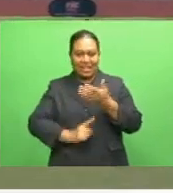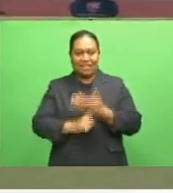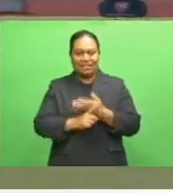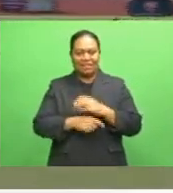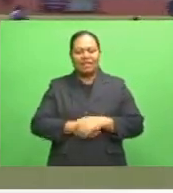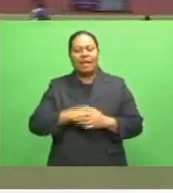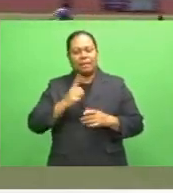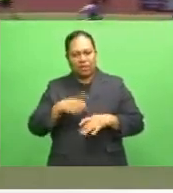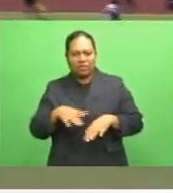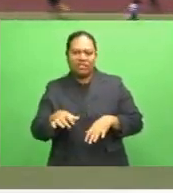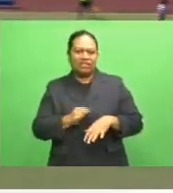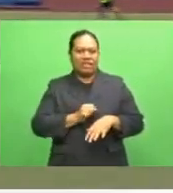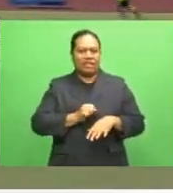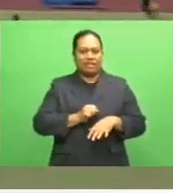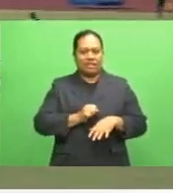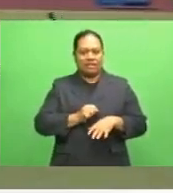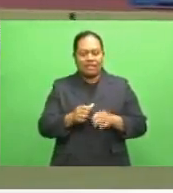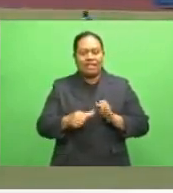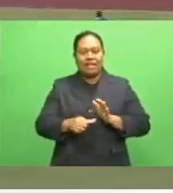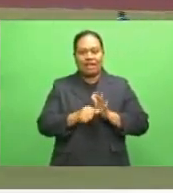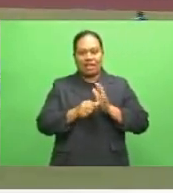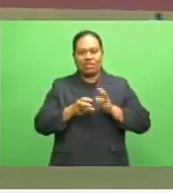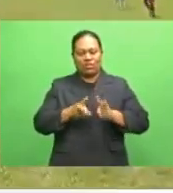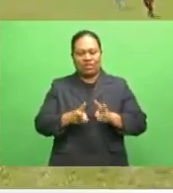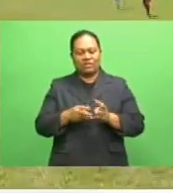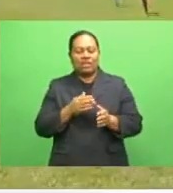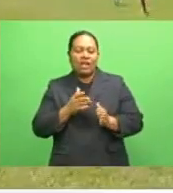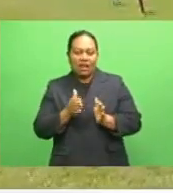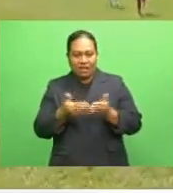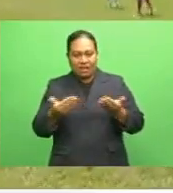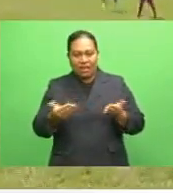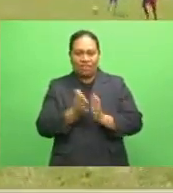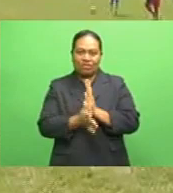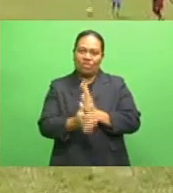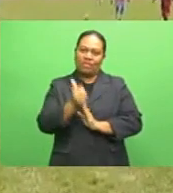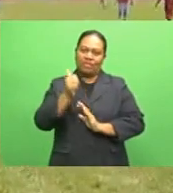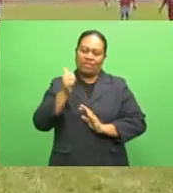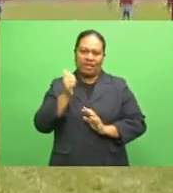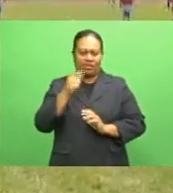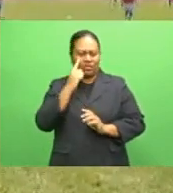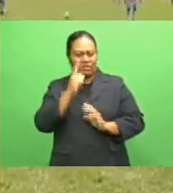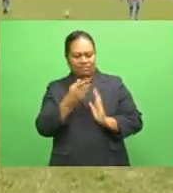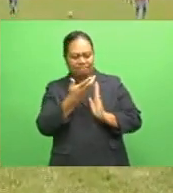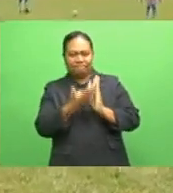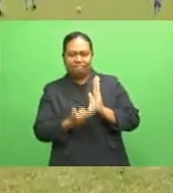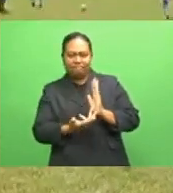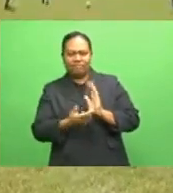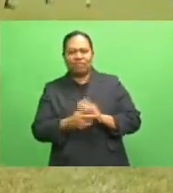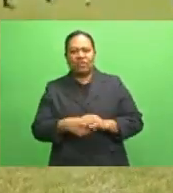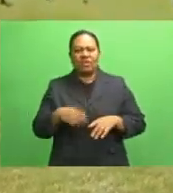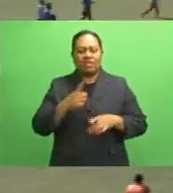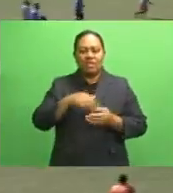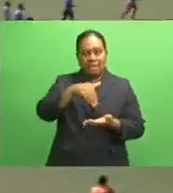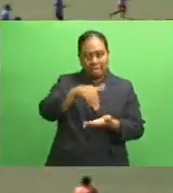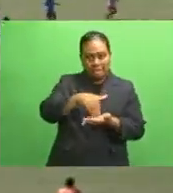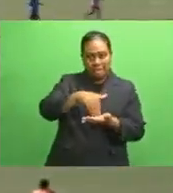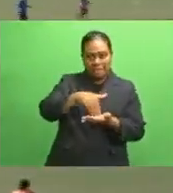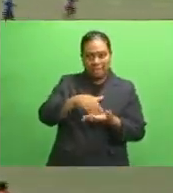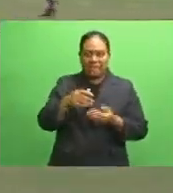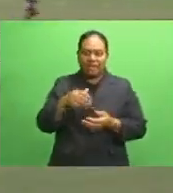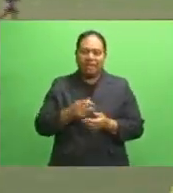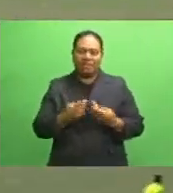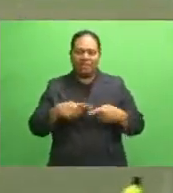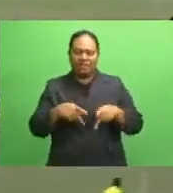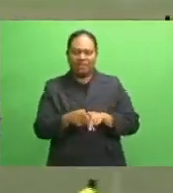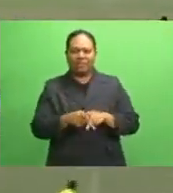Have to take a hard approach now. So going back to the drawing board. Areas to work on is our midfield and our fitness. Even though the